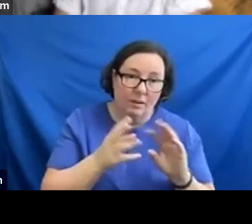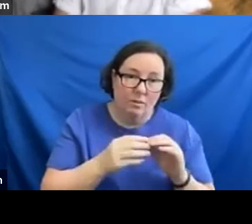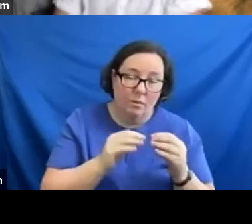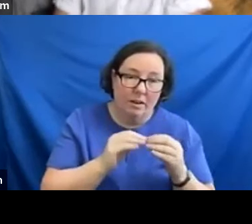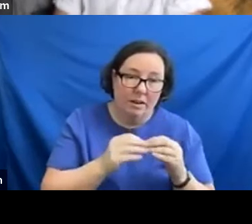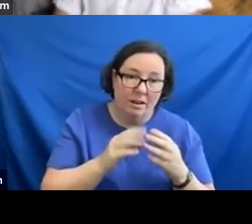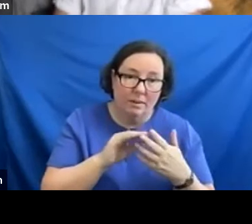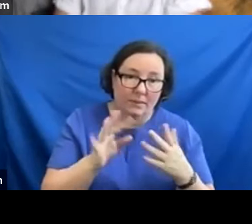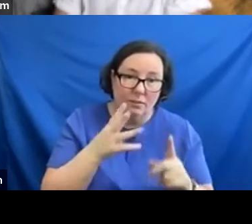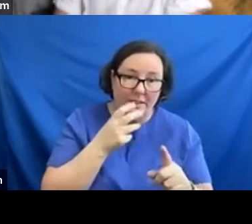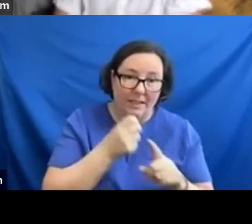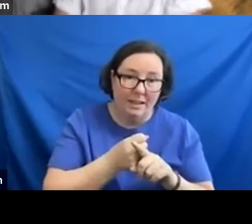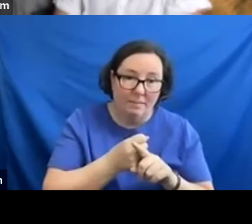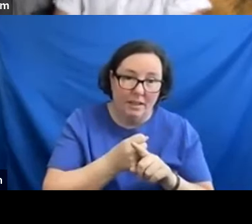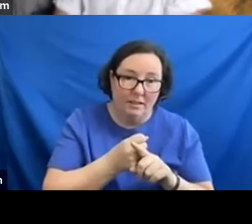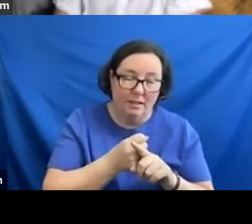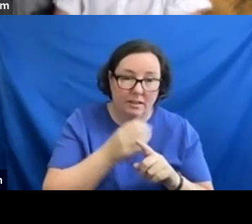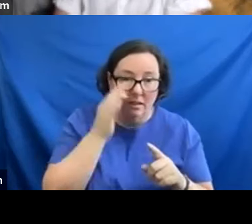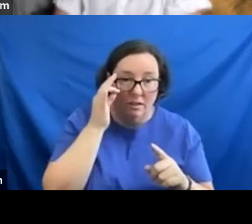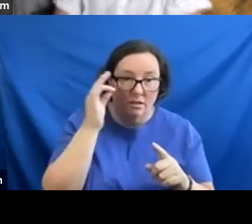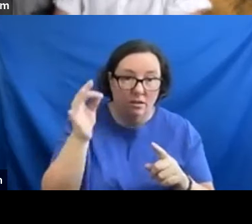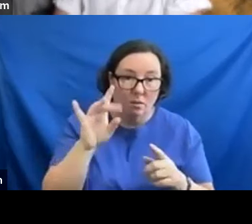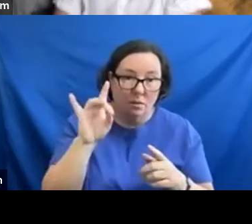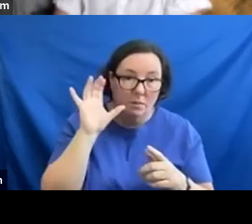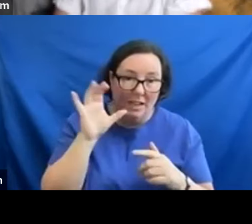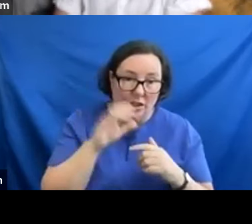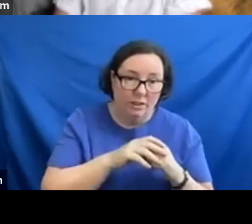students impacted is close to 800